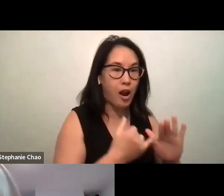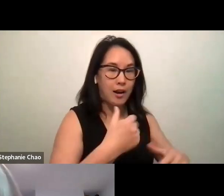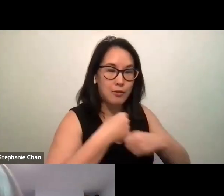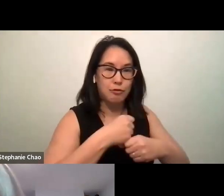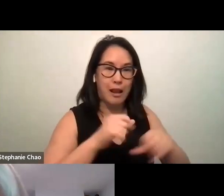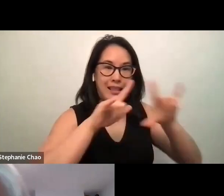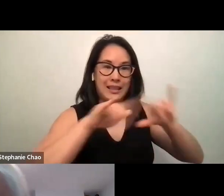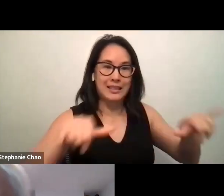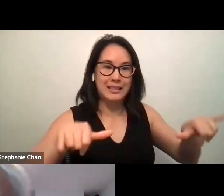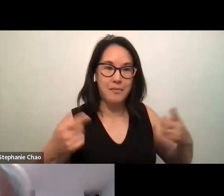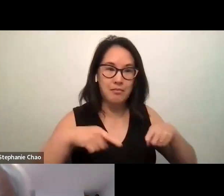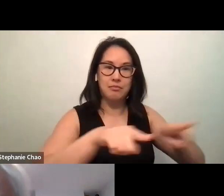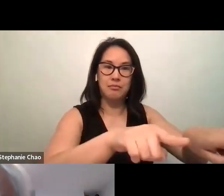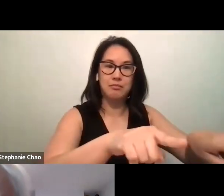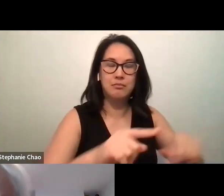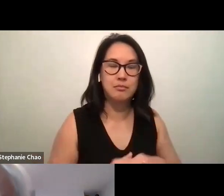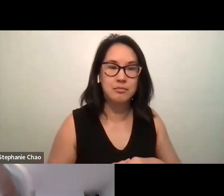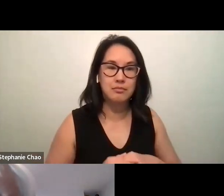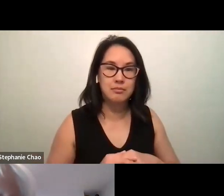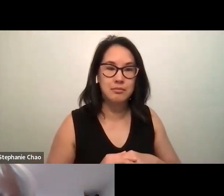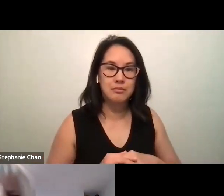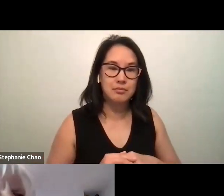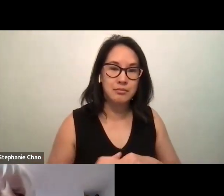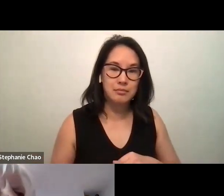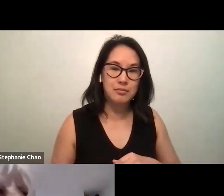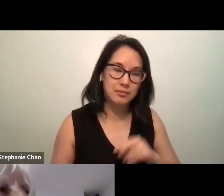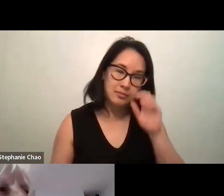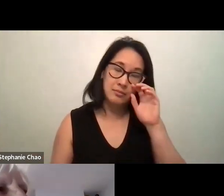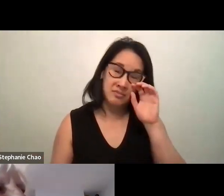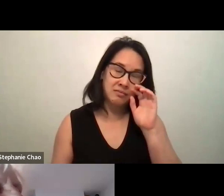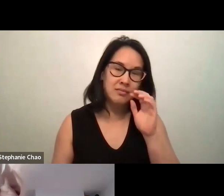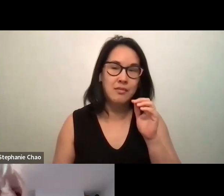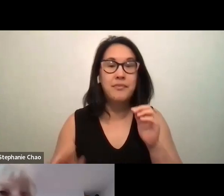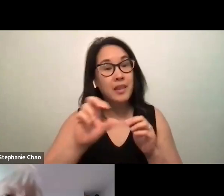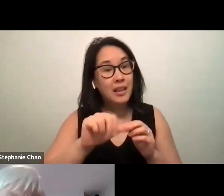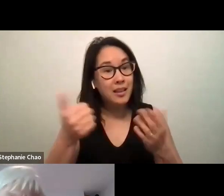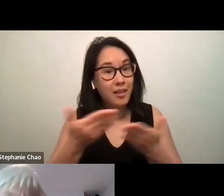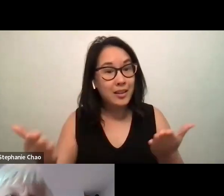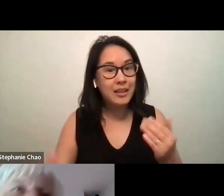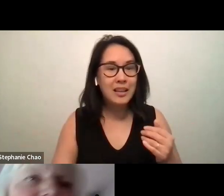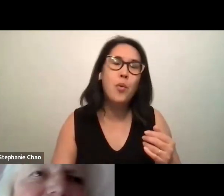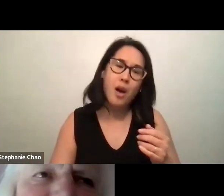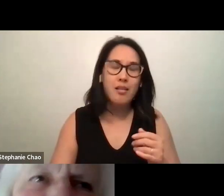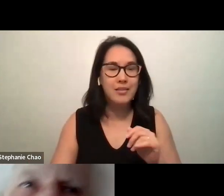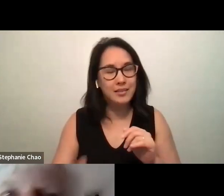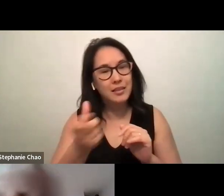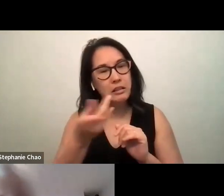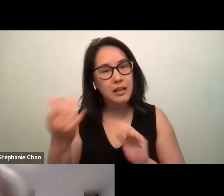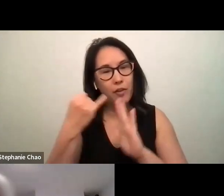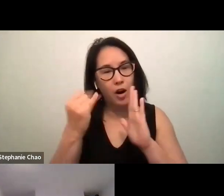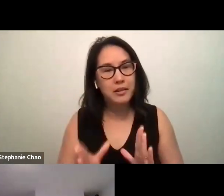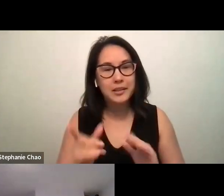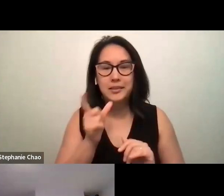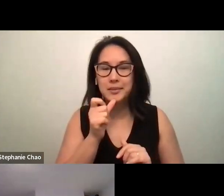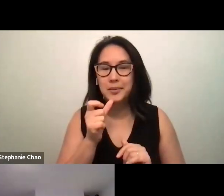and the verbal artwork on top of that? And the other thing that there are a number of artists I know who have done this sort of